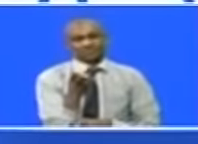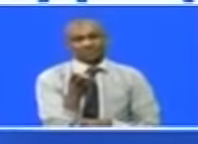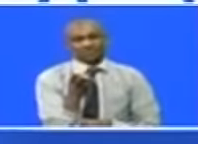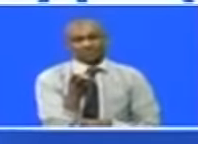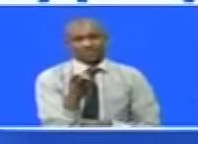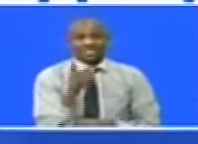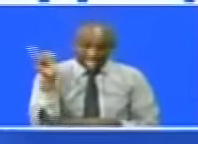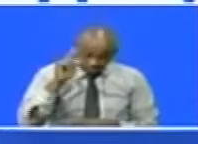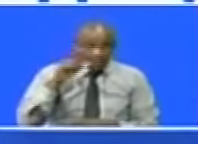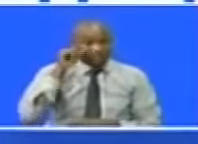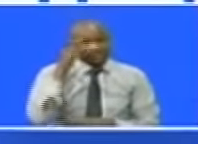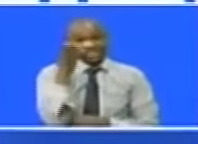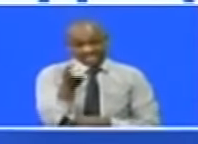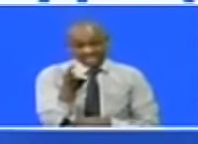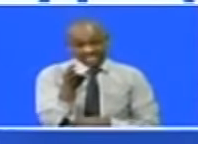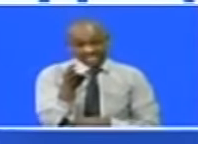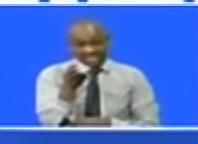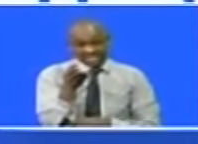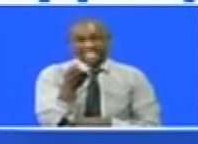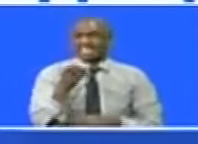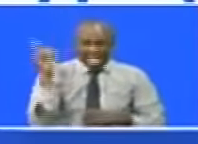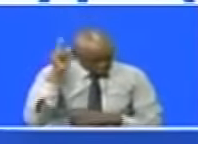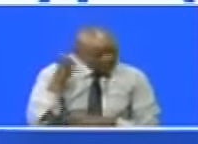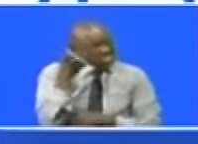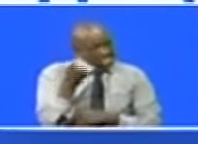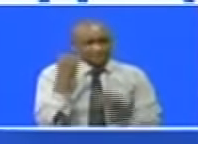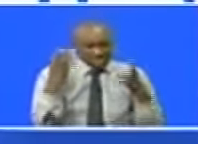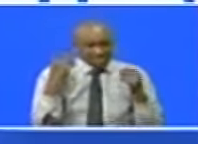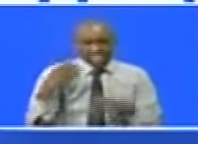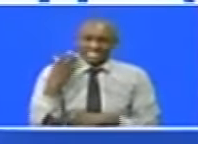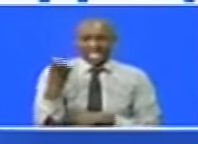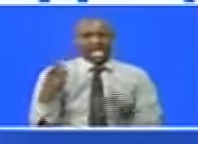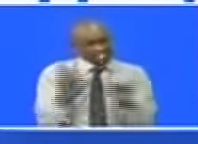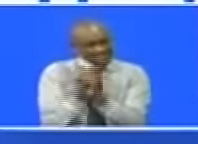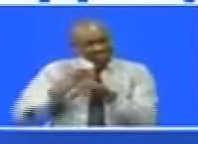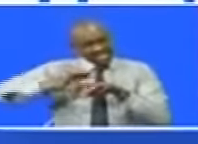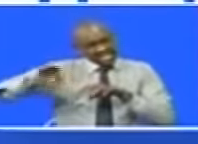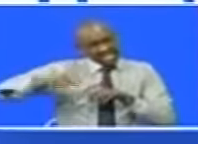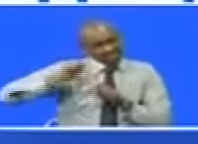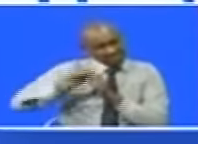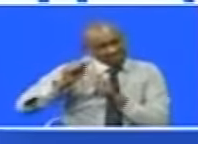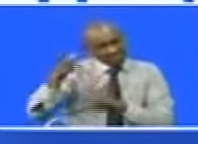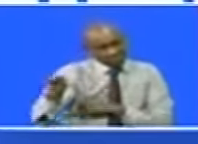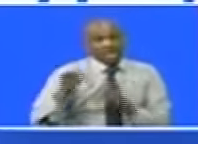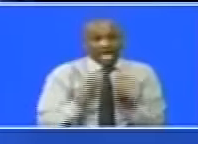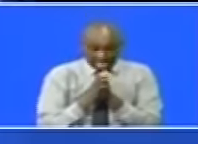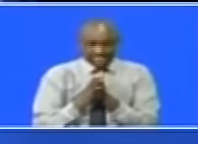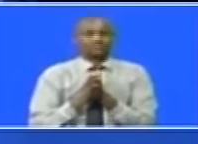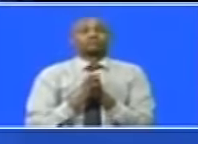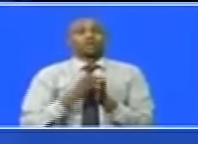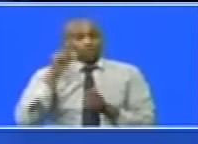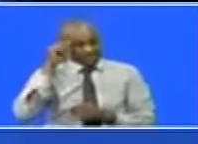then Nairobi and Mombasa and its Nairobi largely were on its periphery, and Mombasa, the main streets.